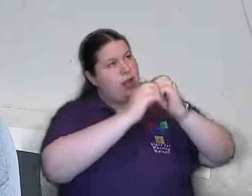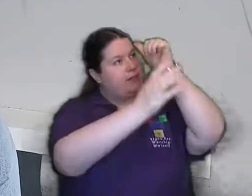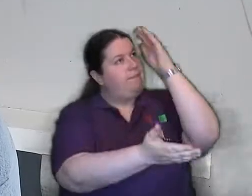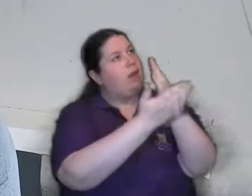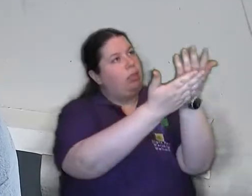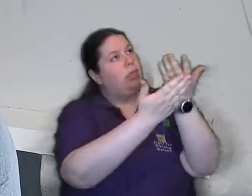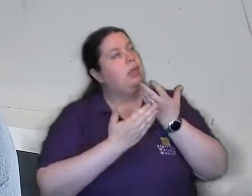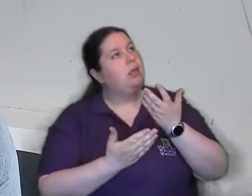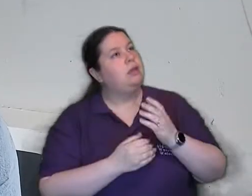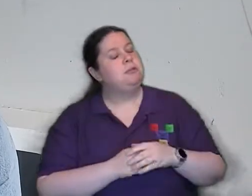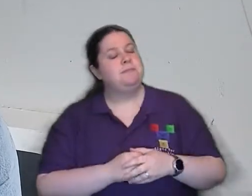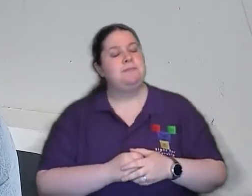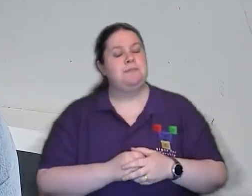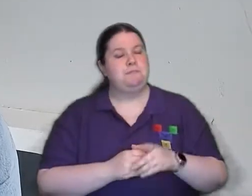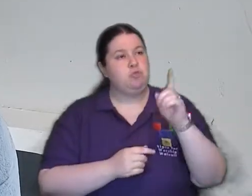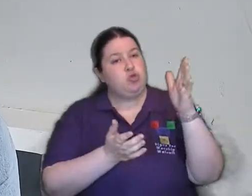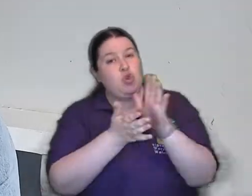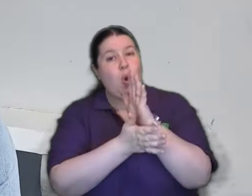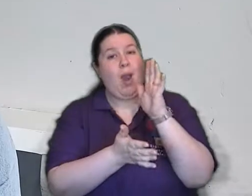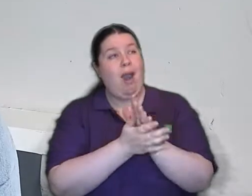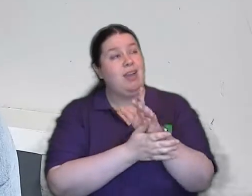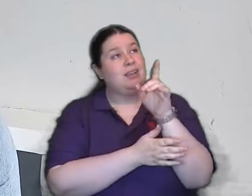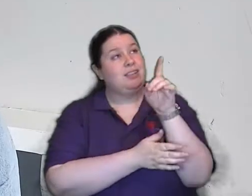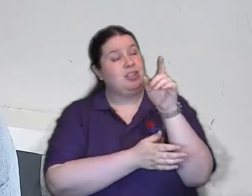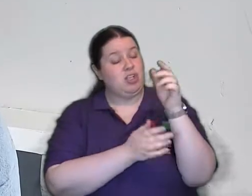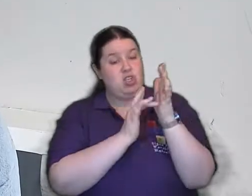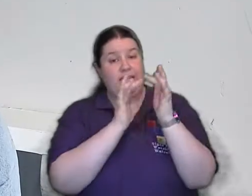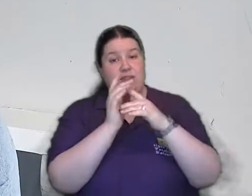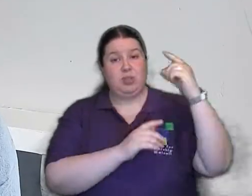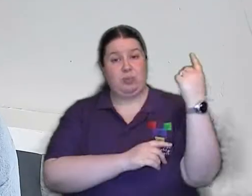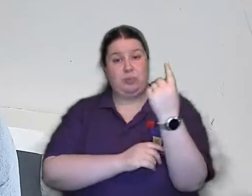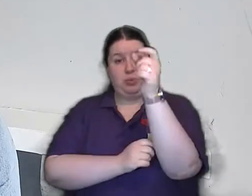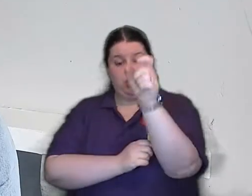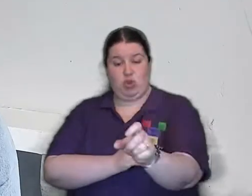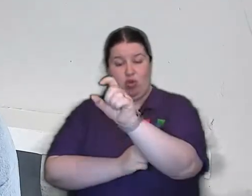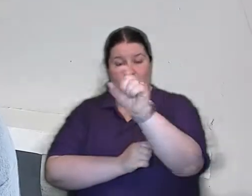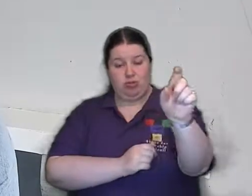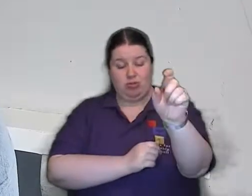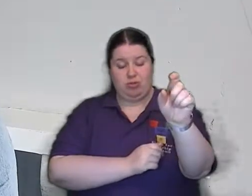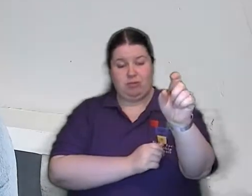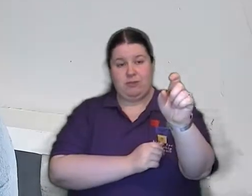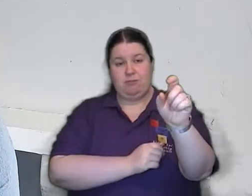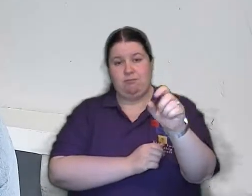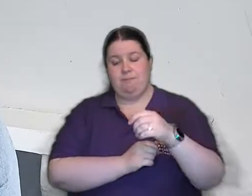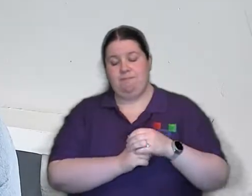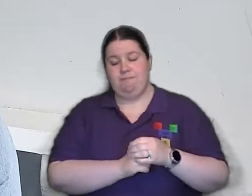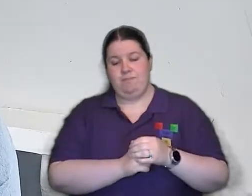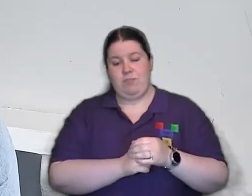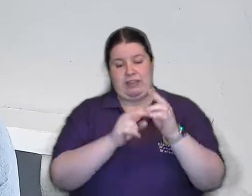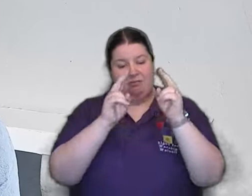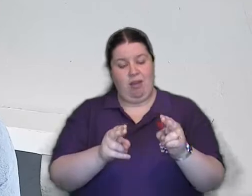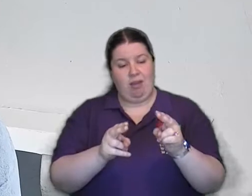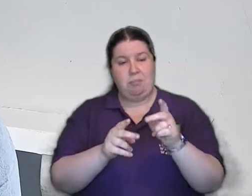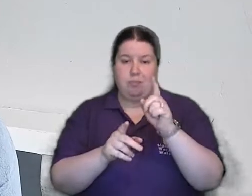and perfecter of faith. For the joy set before him, he endured the cross, scorning its shame,